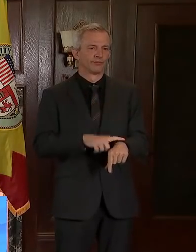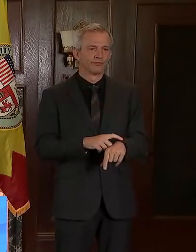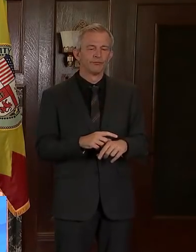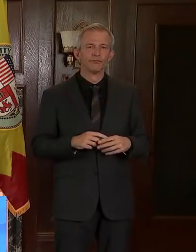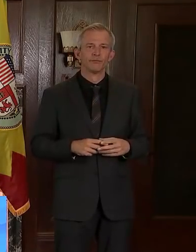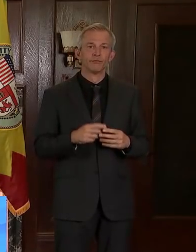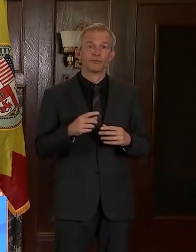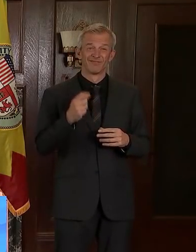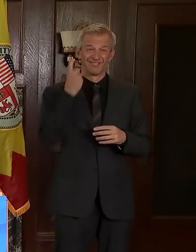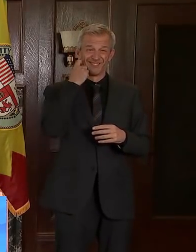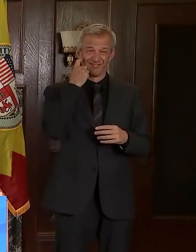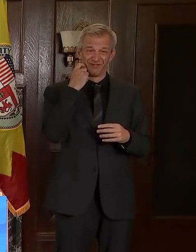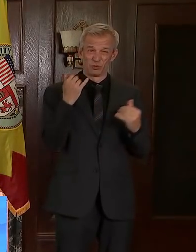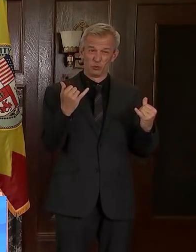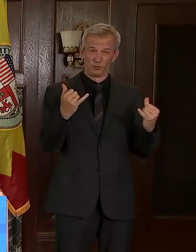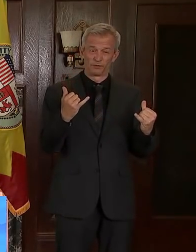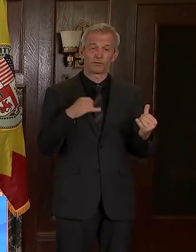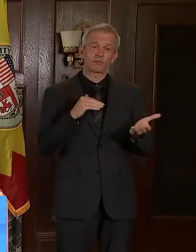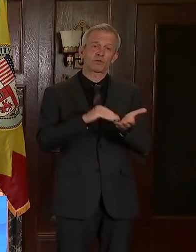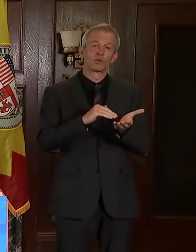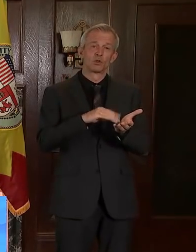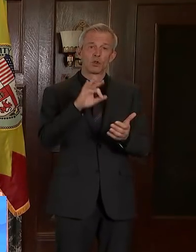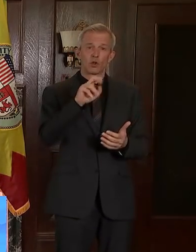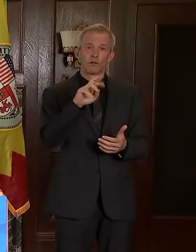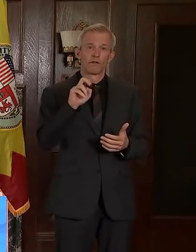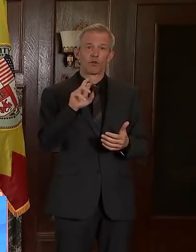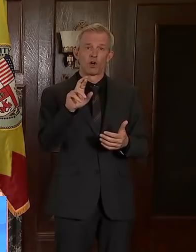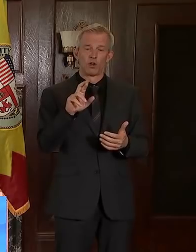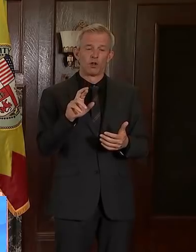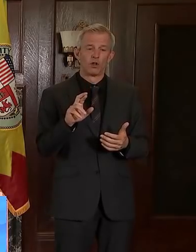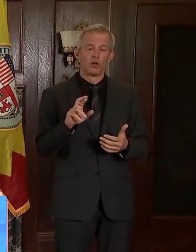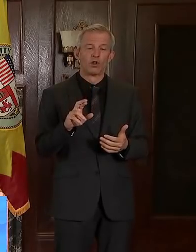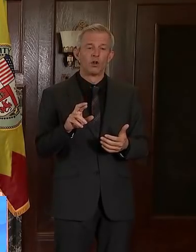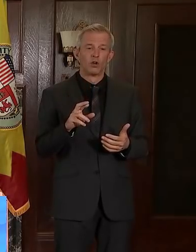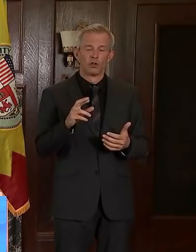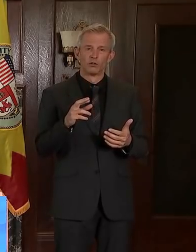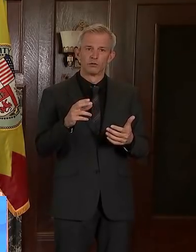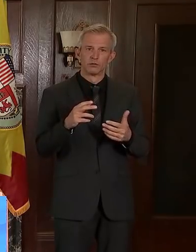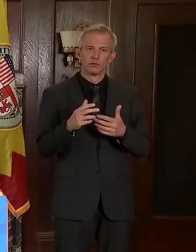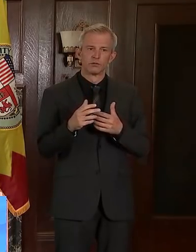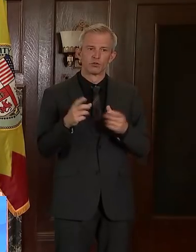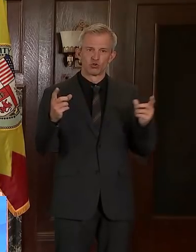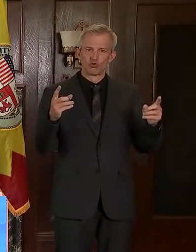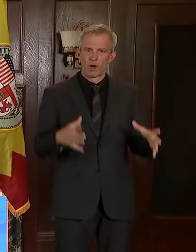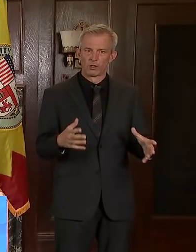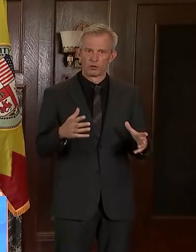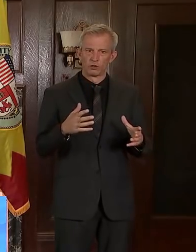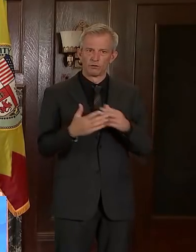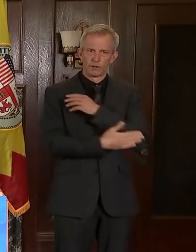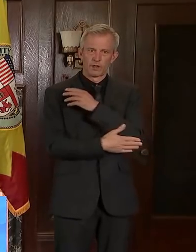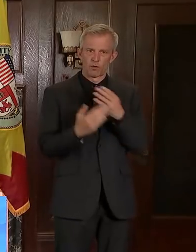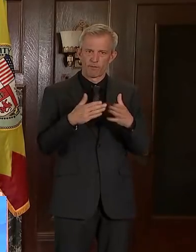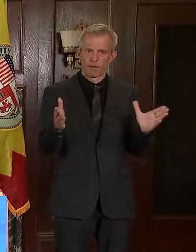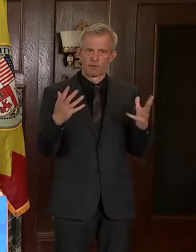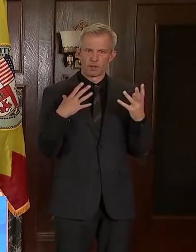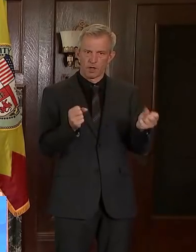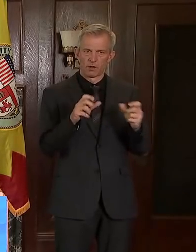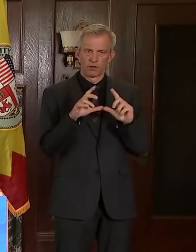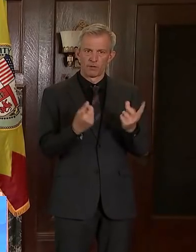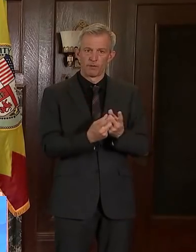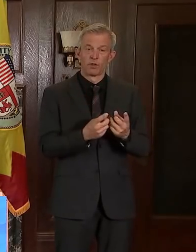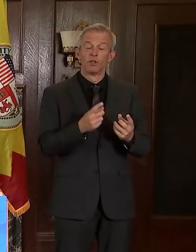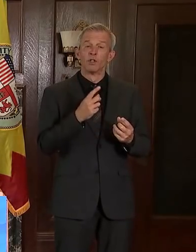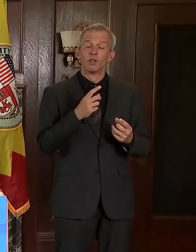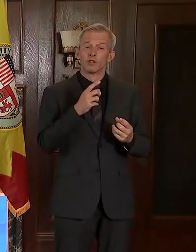our amazing head of our county public health department, who said that beginning this Friday in just 2 days, on May 8th,